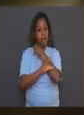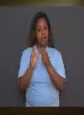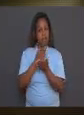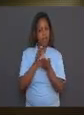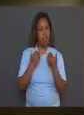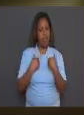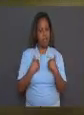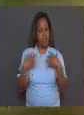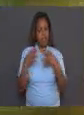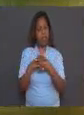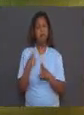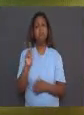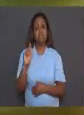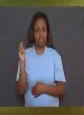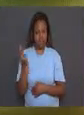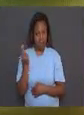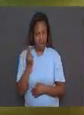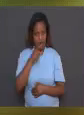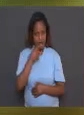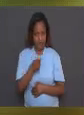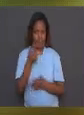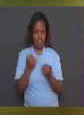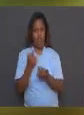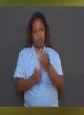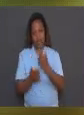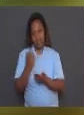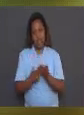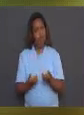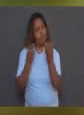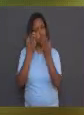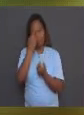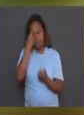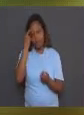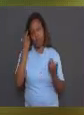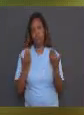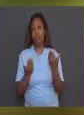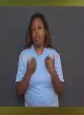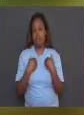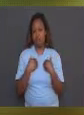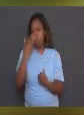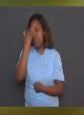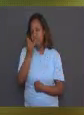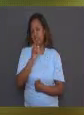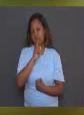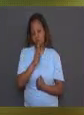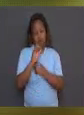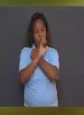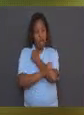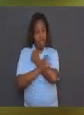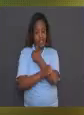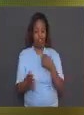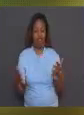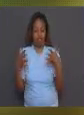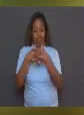nations. There are many reasons why nations